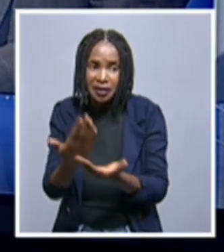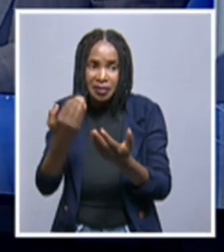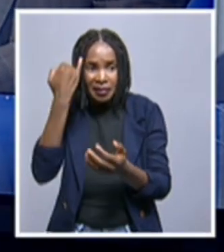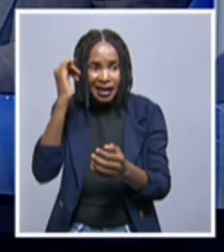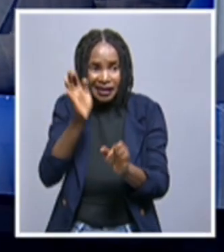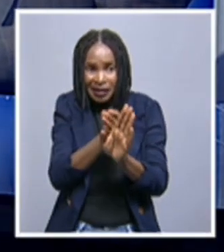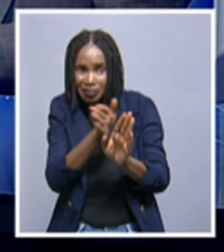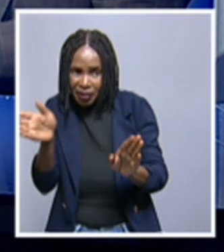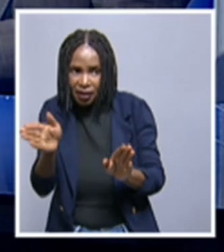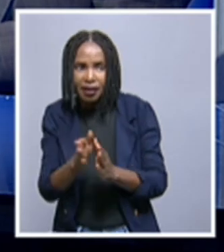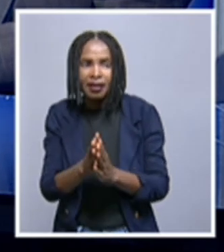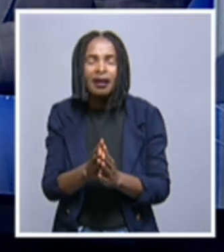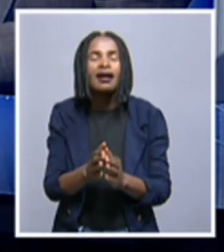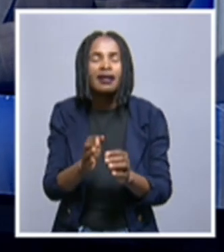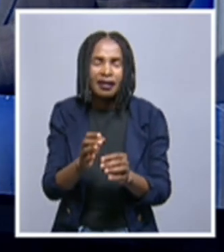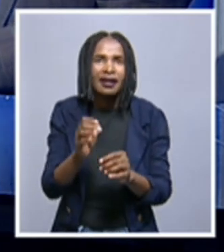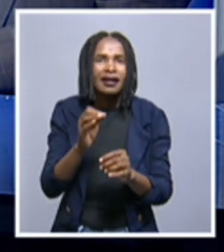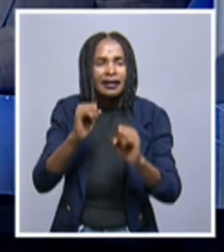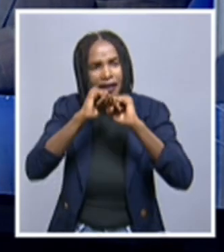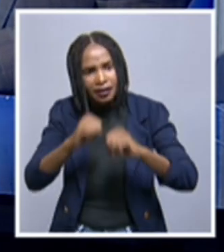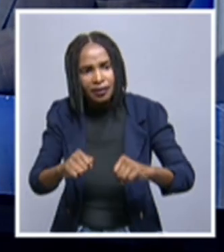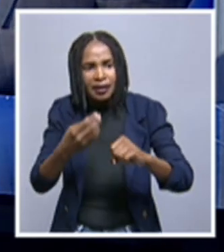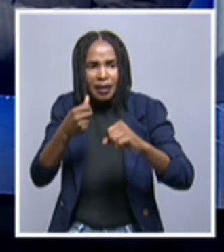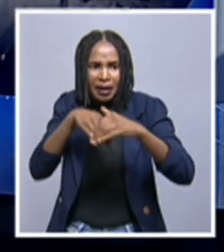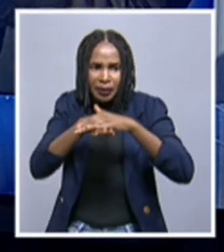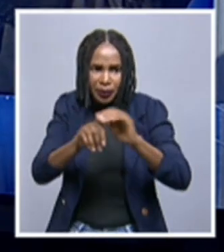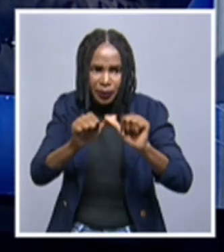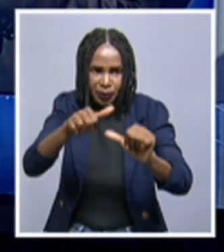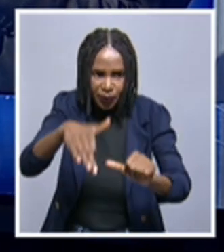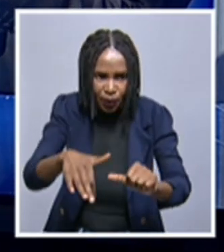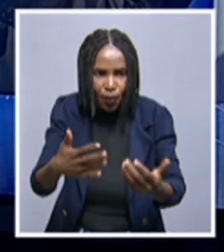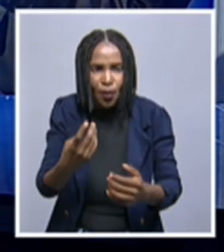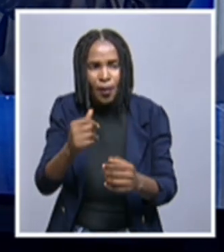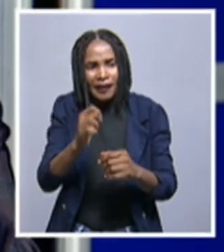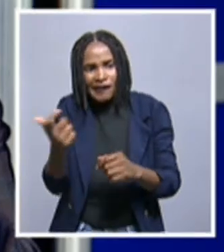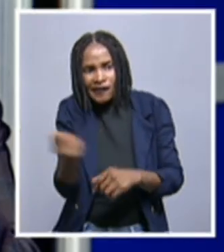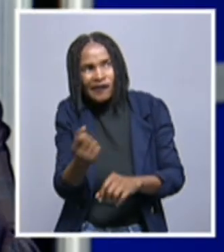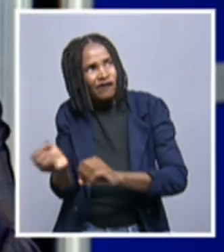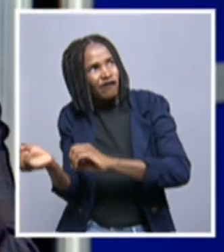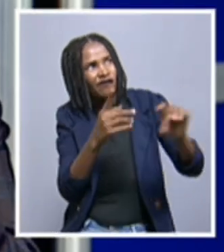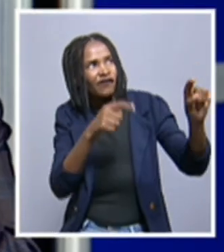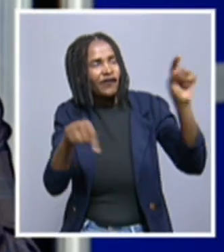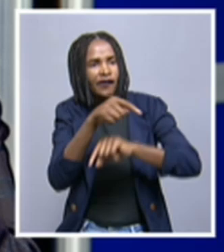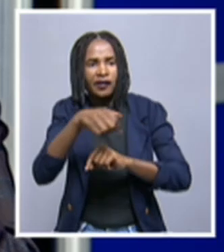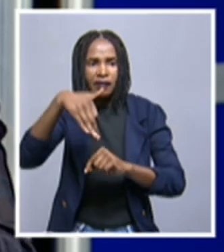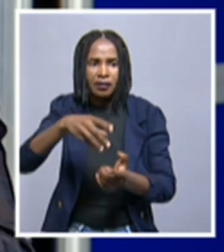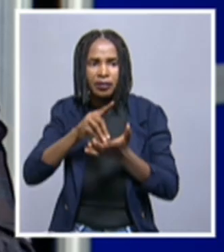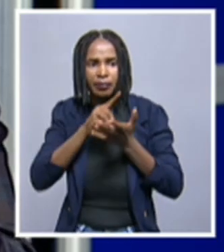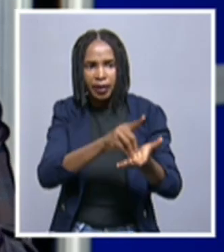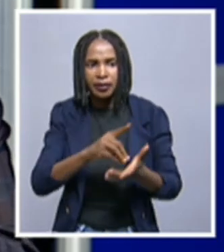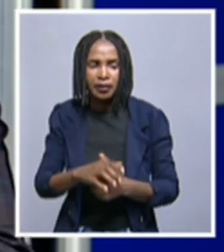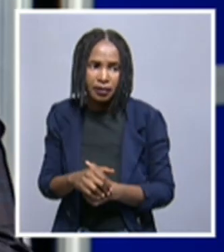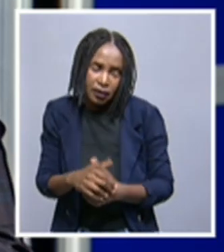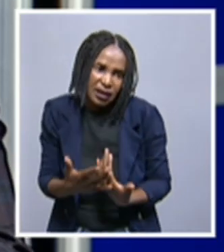of the future economic activities. And then if it's okay, if they feel that they have confidence